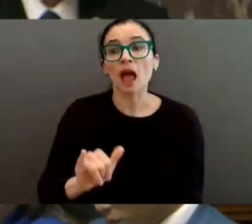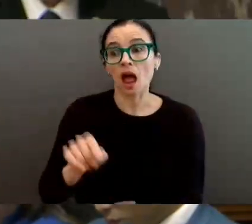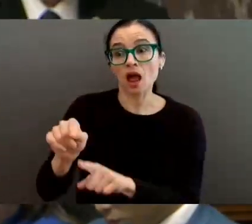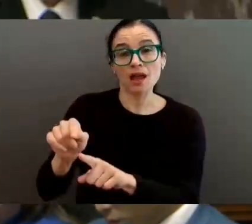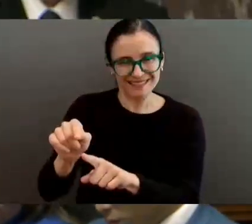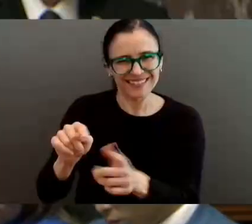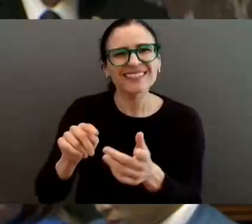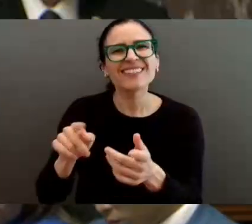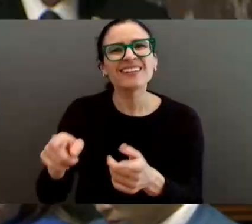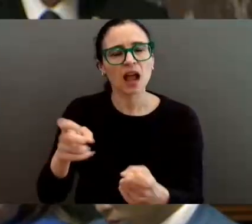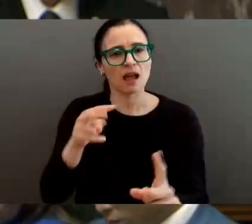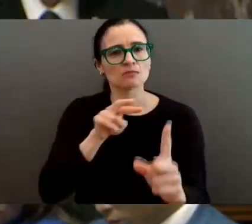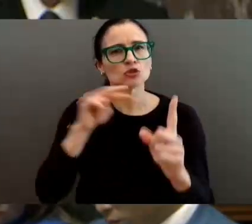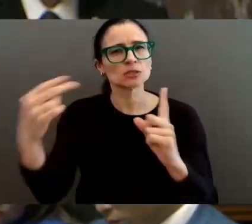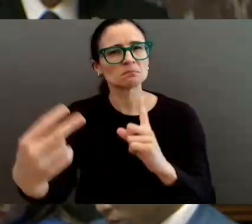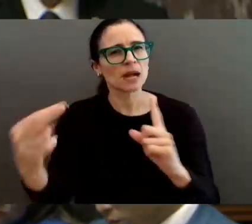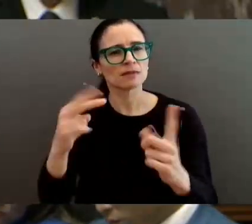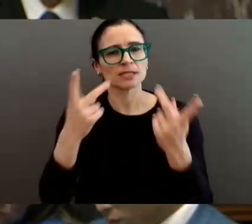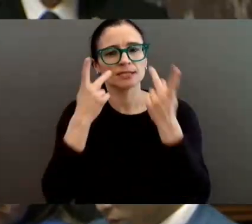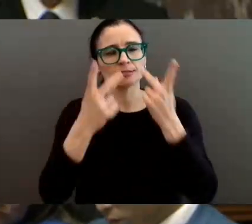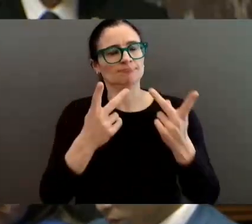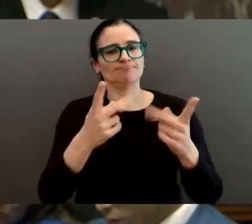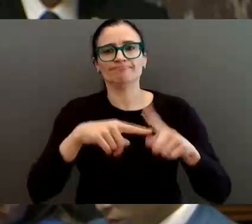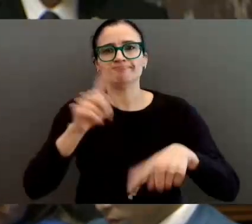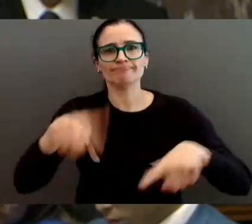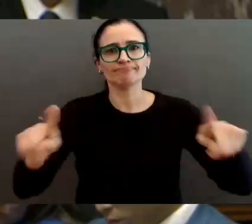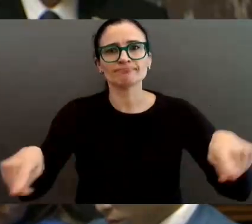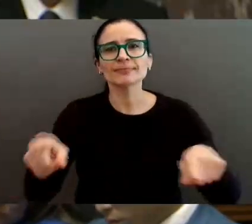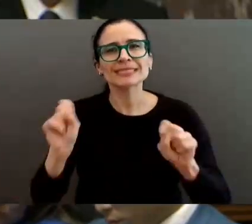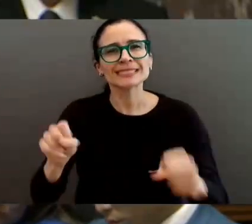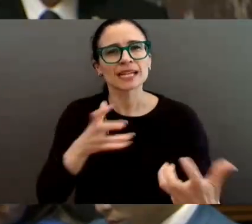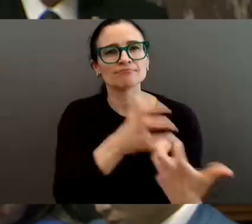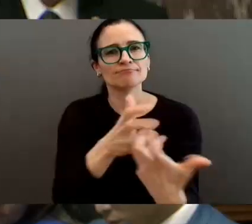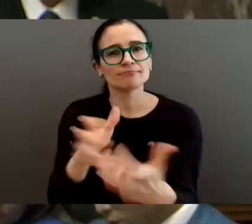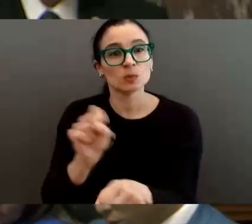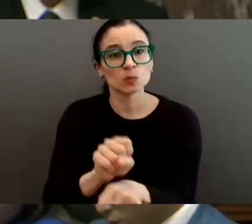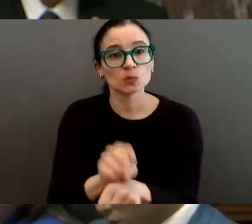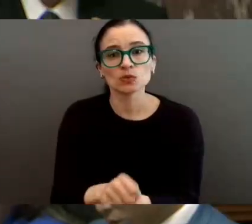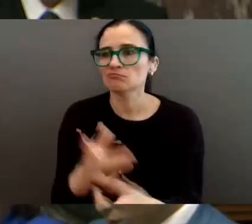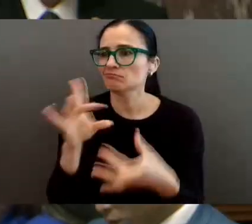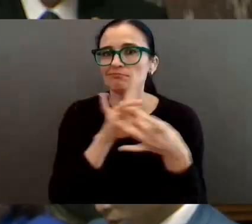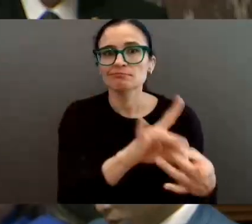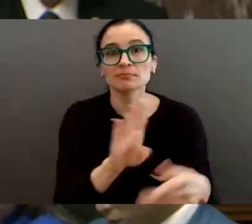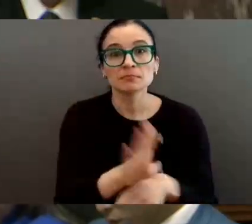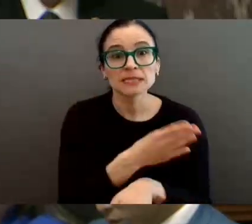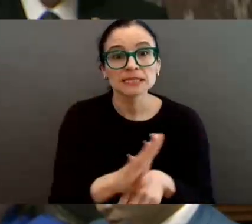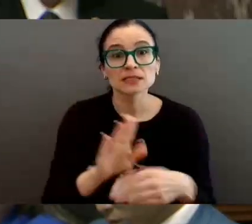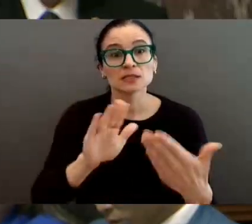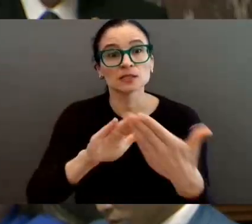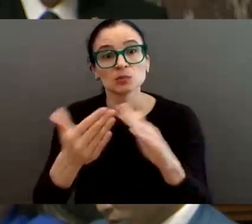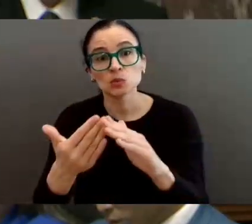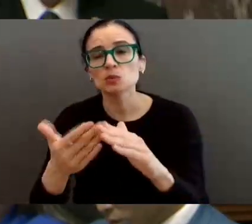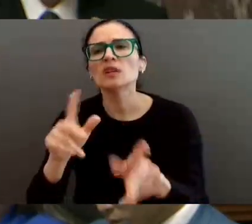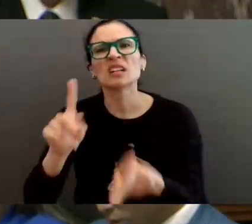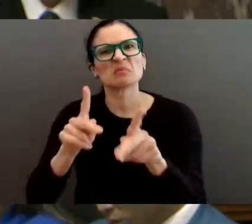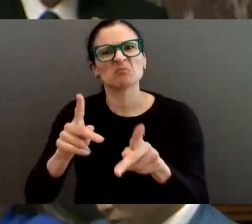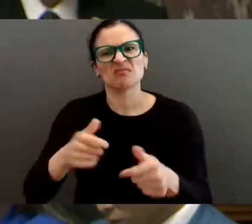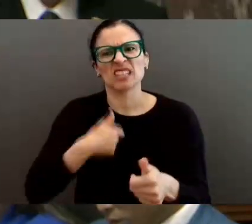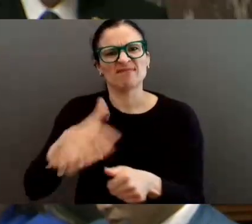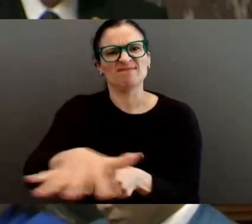communities, the people affected by continuing systemic challenges in the downtown east side. He comes to this work as a